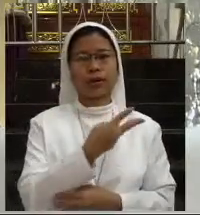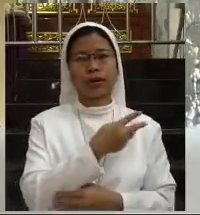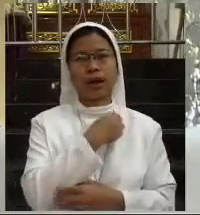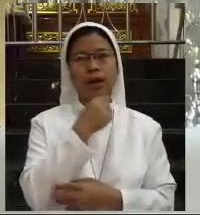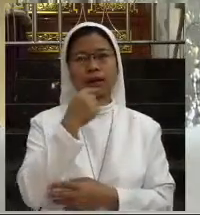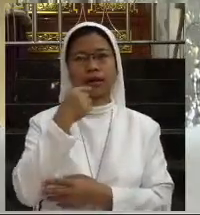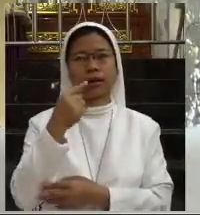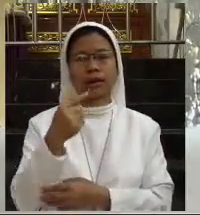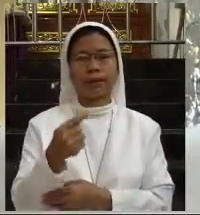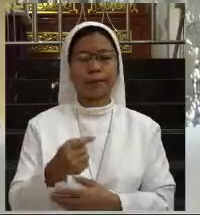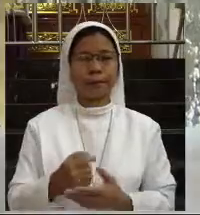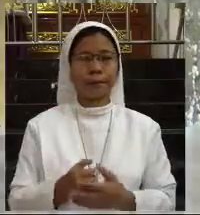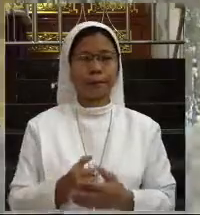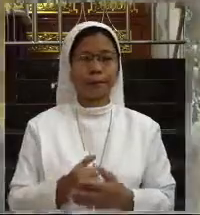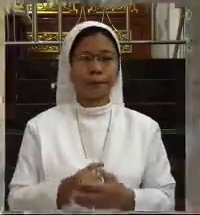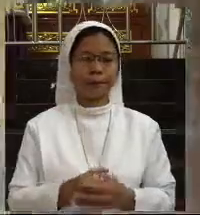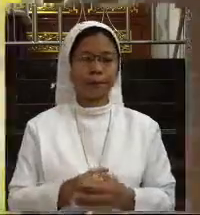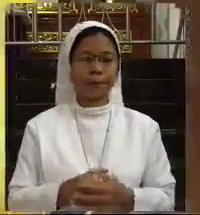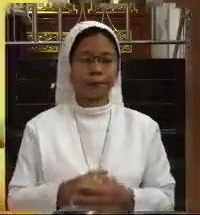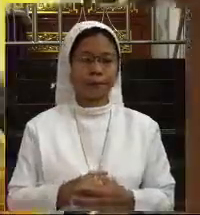acclaim.